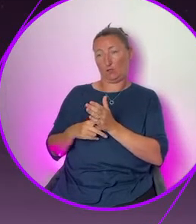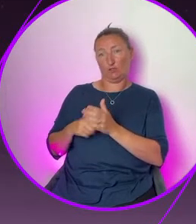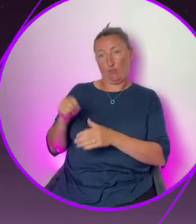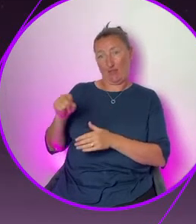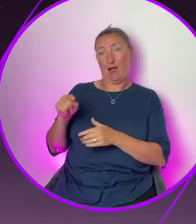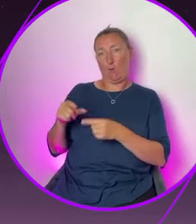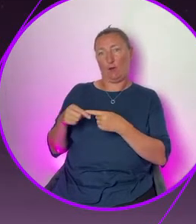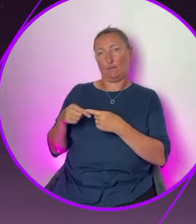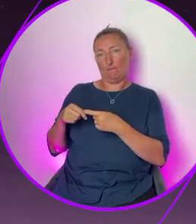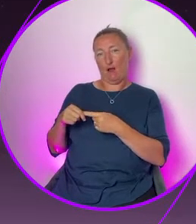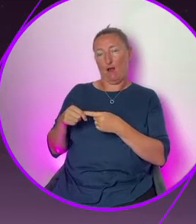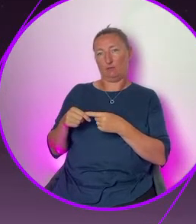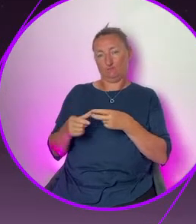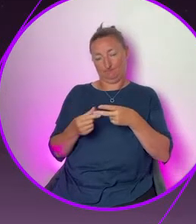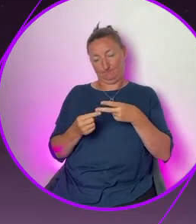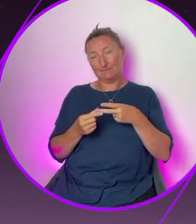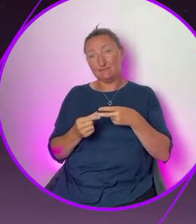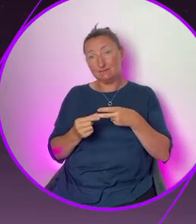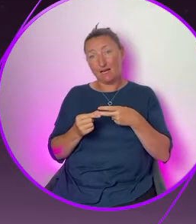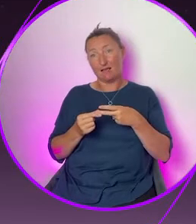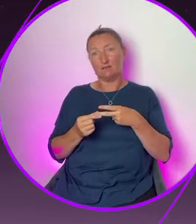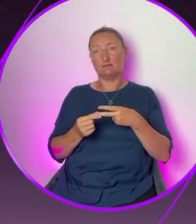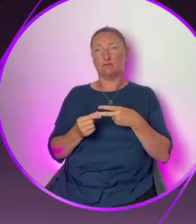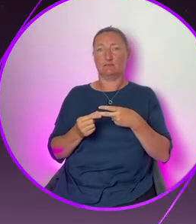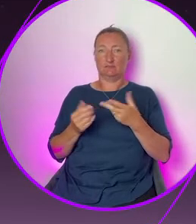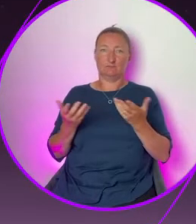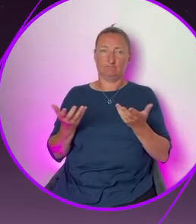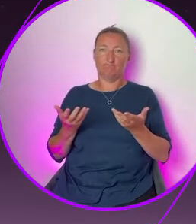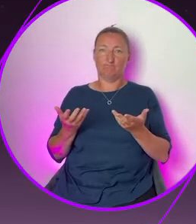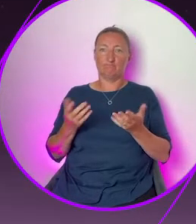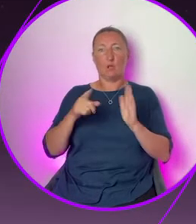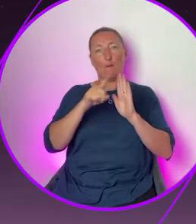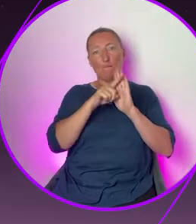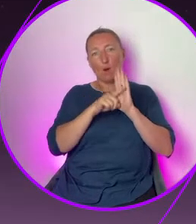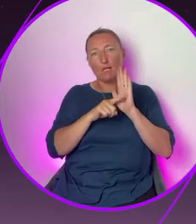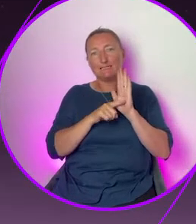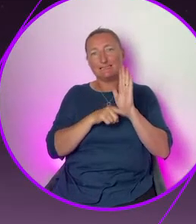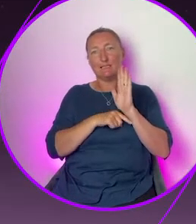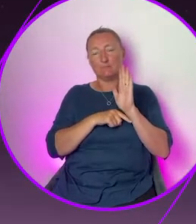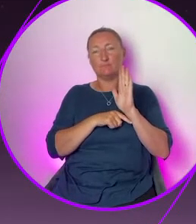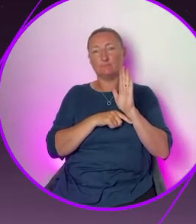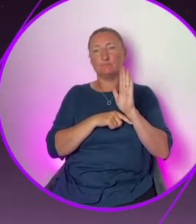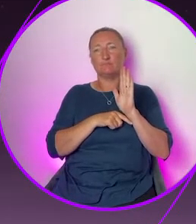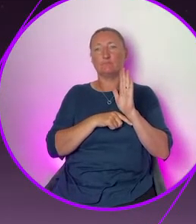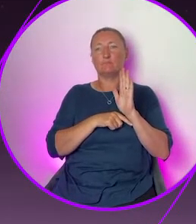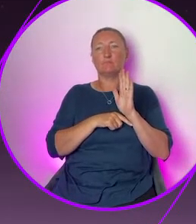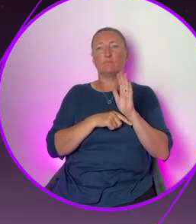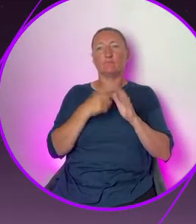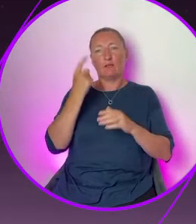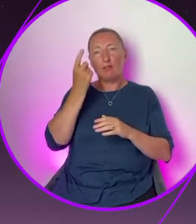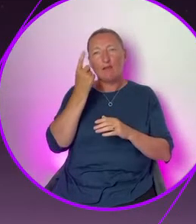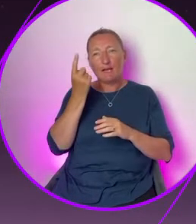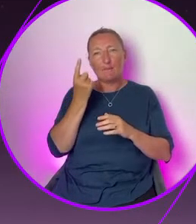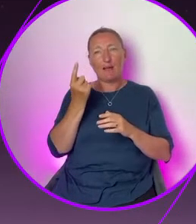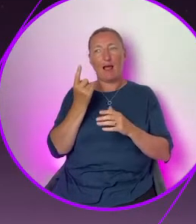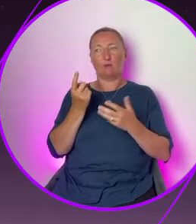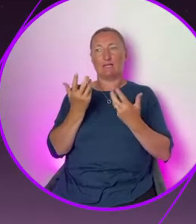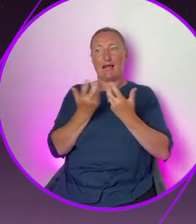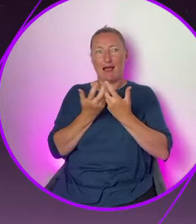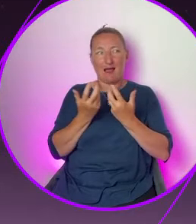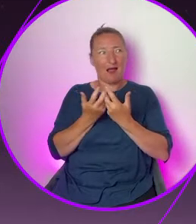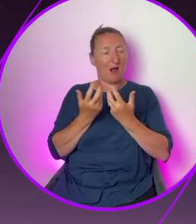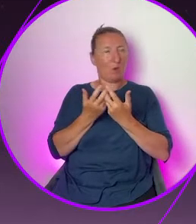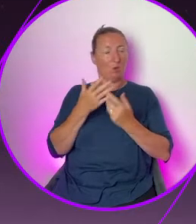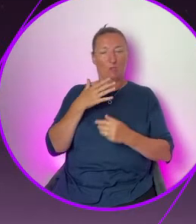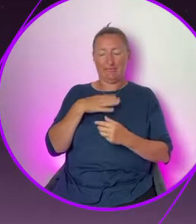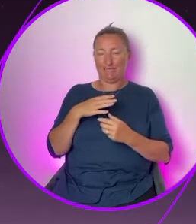piece. The other part is, of course, policy-driven, because the scale of intervention that's required in order